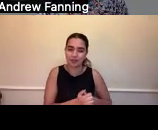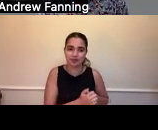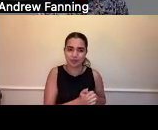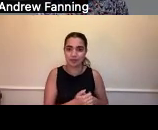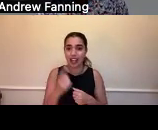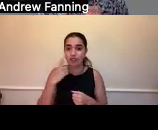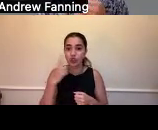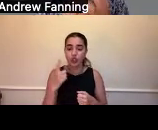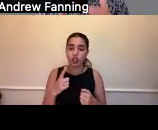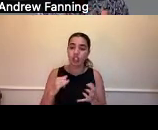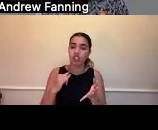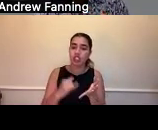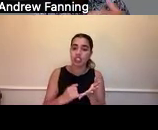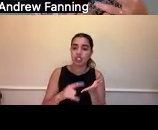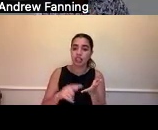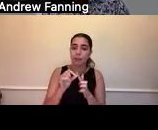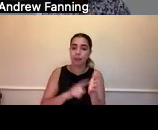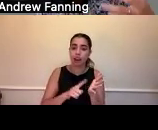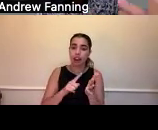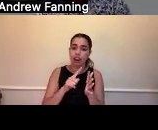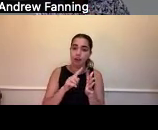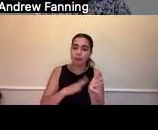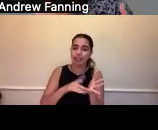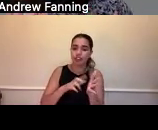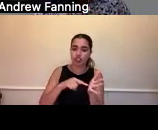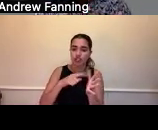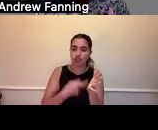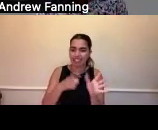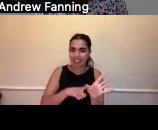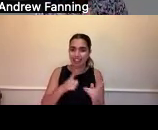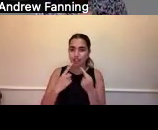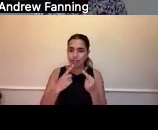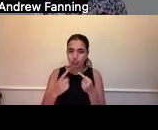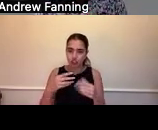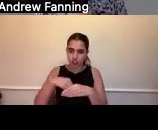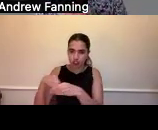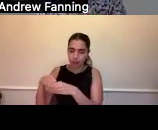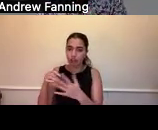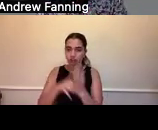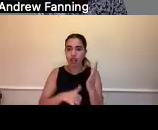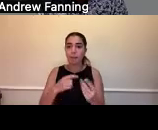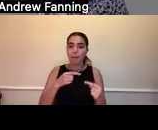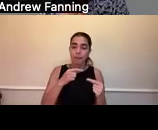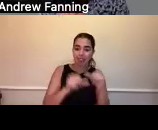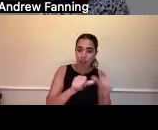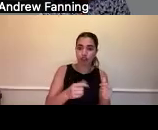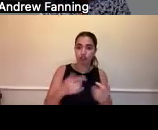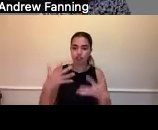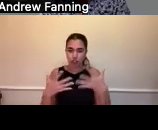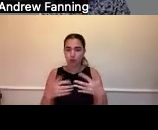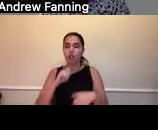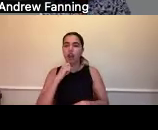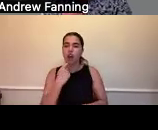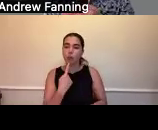supplementary information document, look into the published methods and results, as well as I'll mention in a moment, we've made